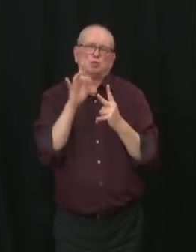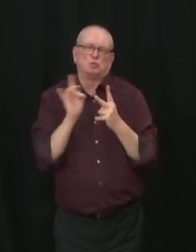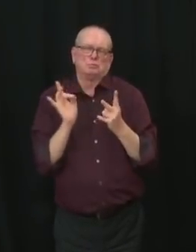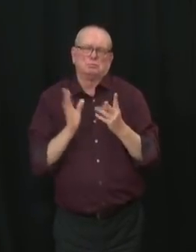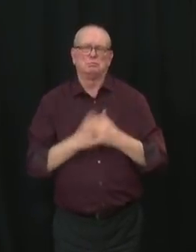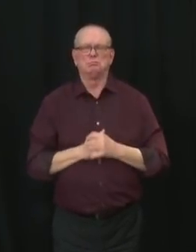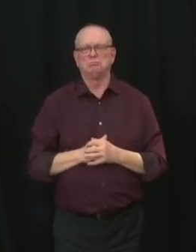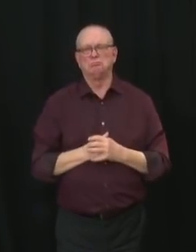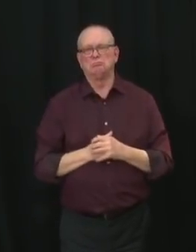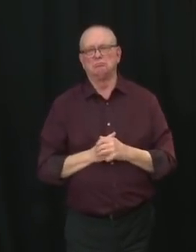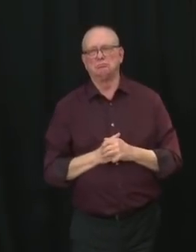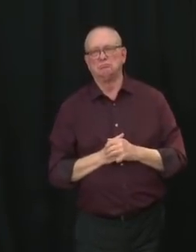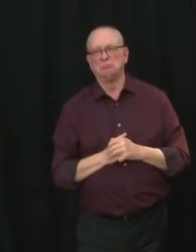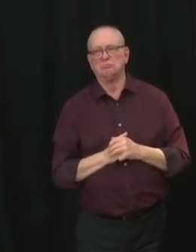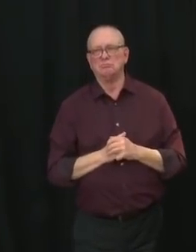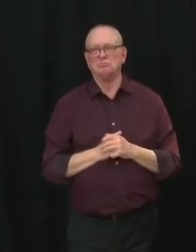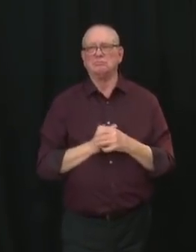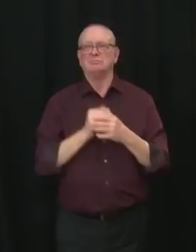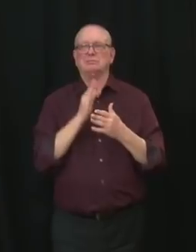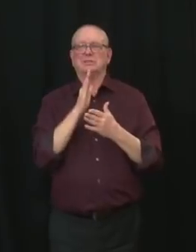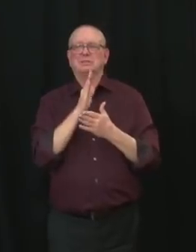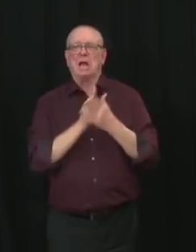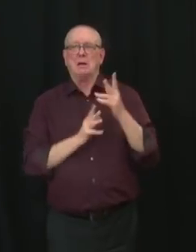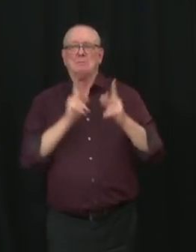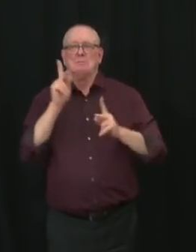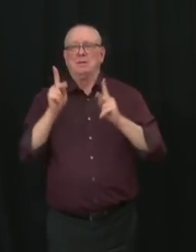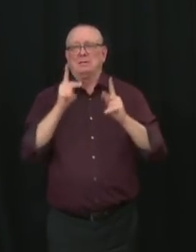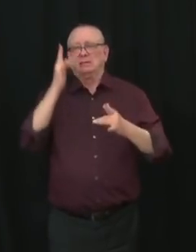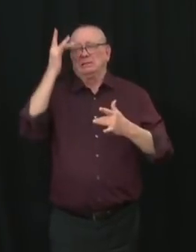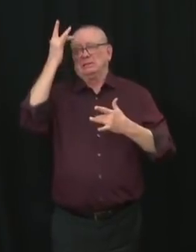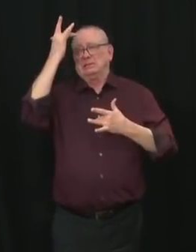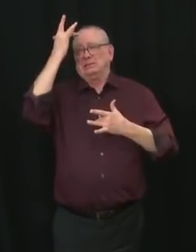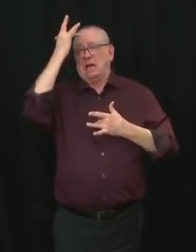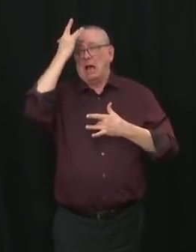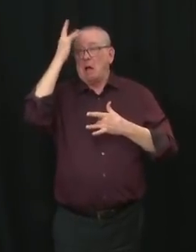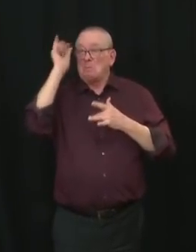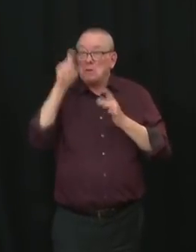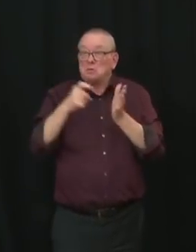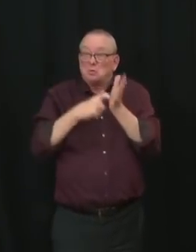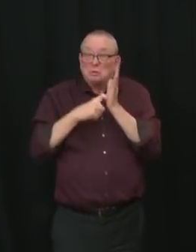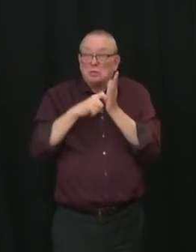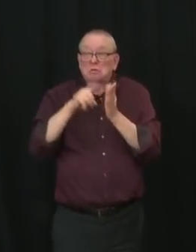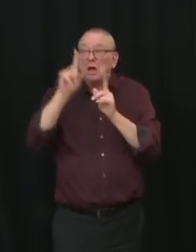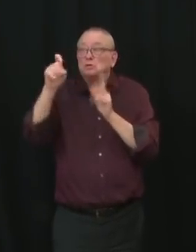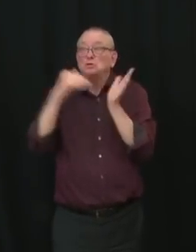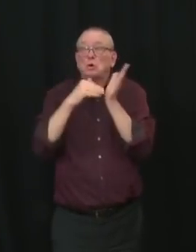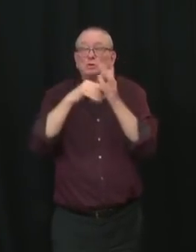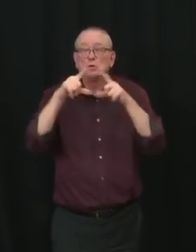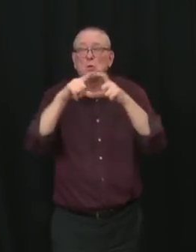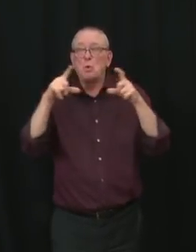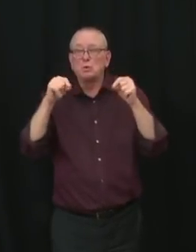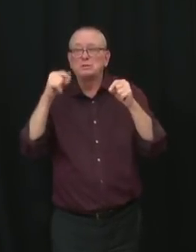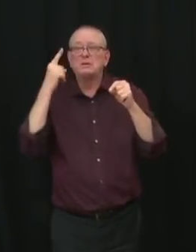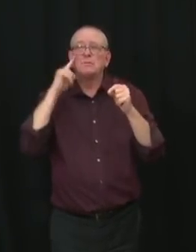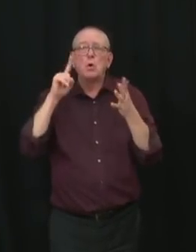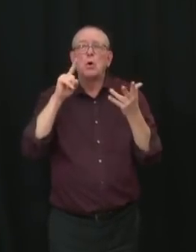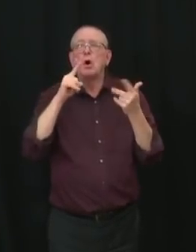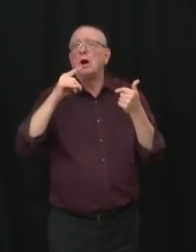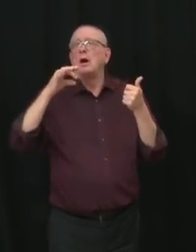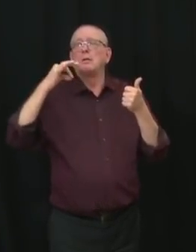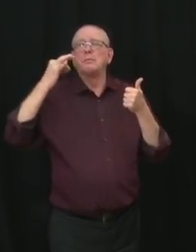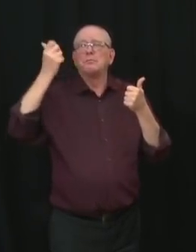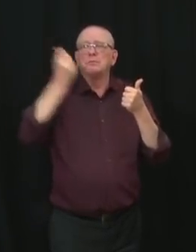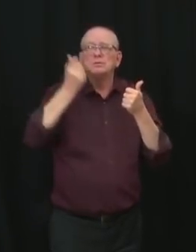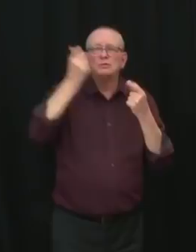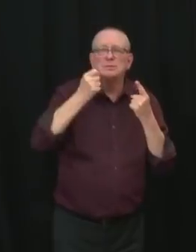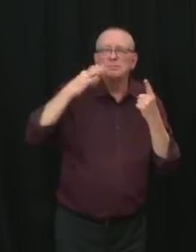need a doctor's note when they have COVID to be eligible for certain benefits or for sick time at work. However, in most cases, you